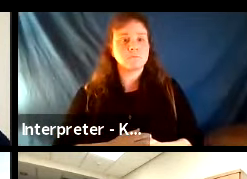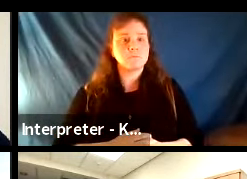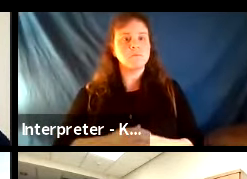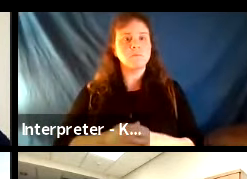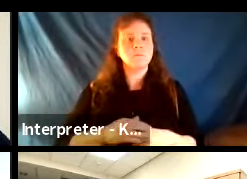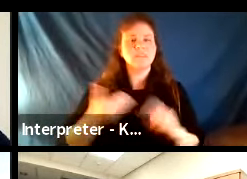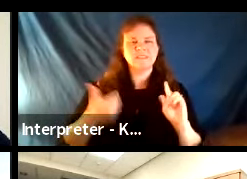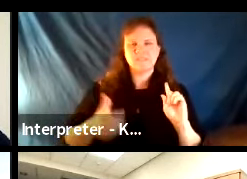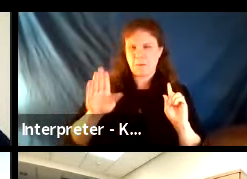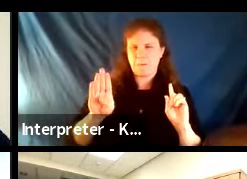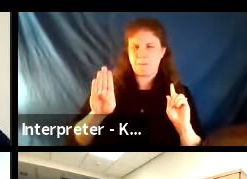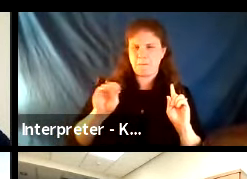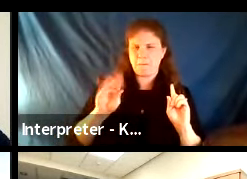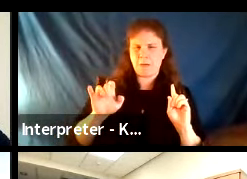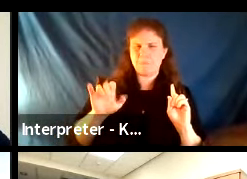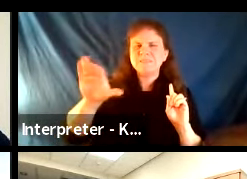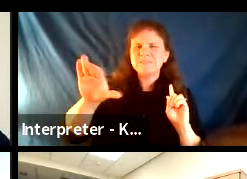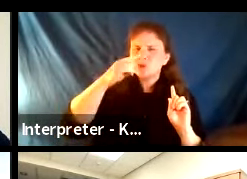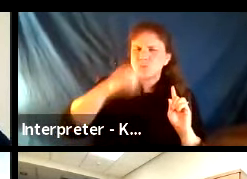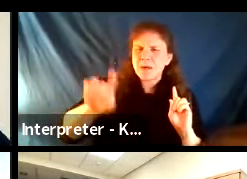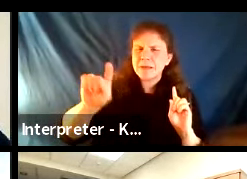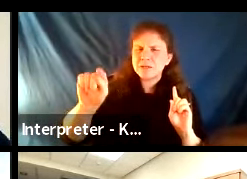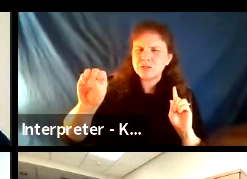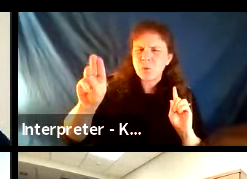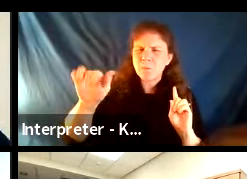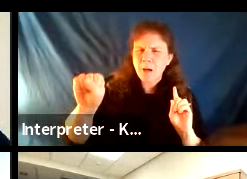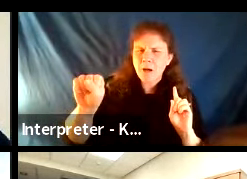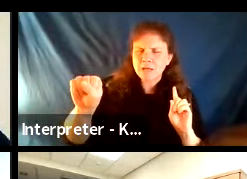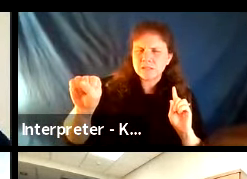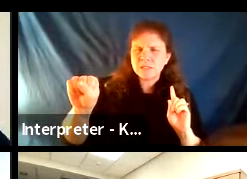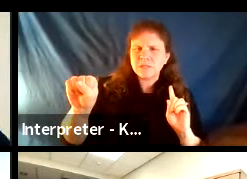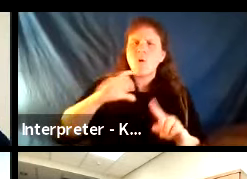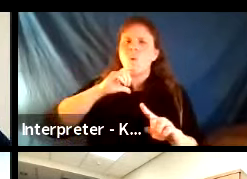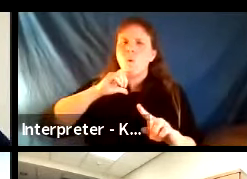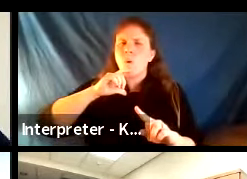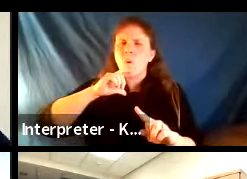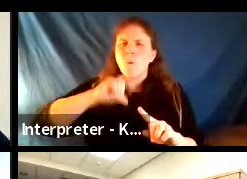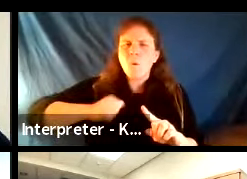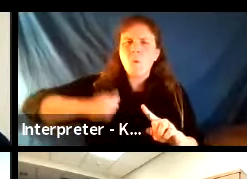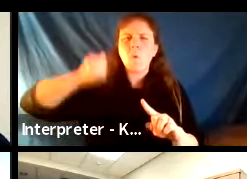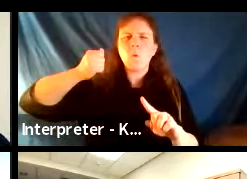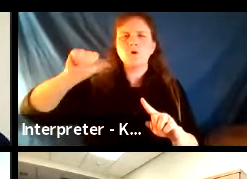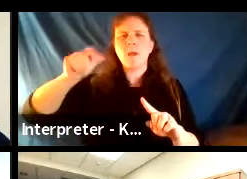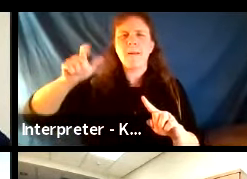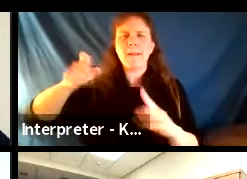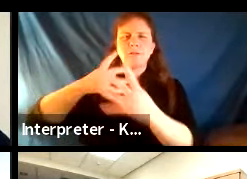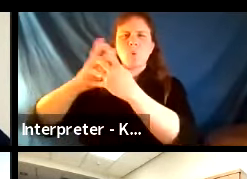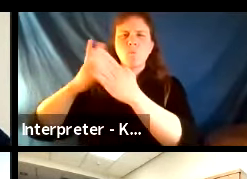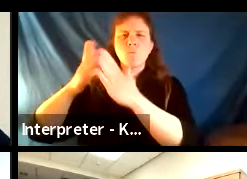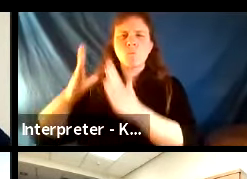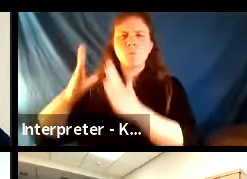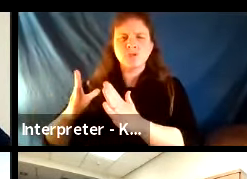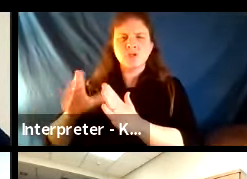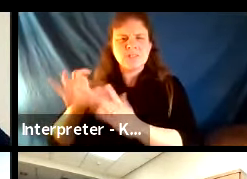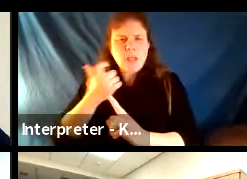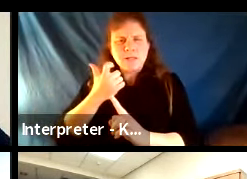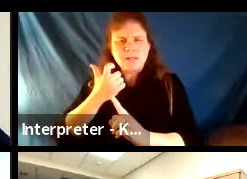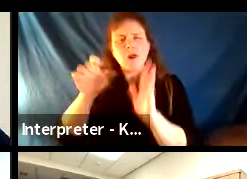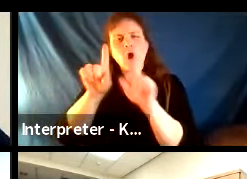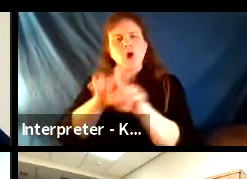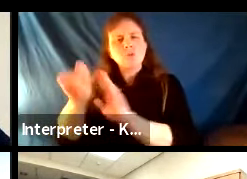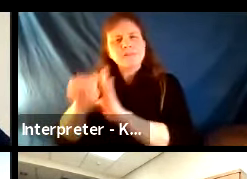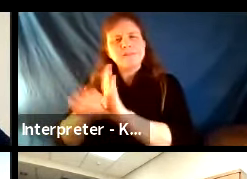on the issue of the older aged prisoners and others in state